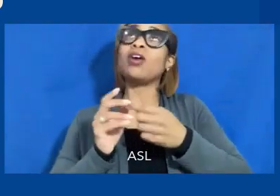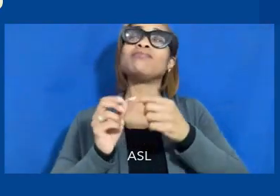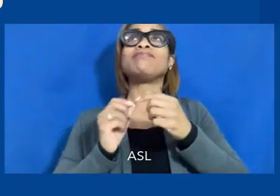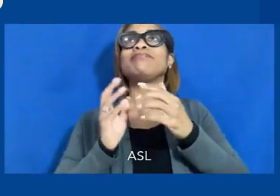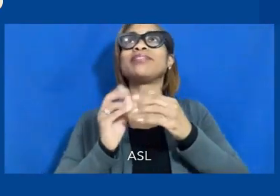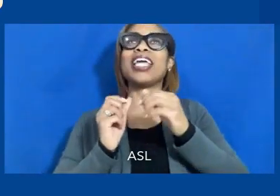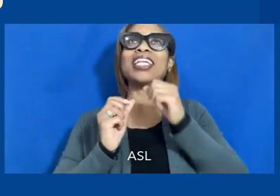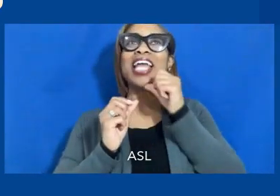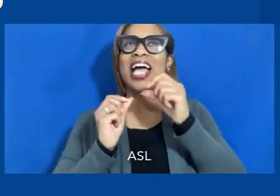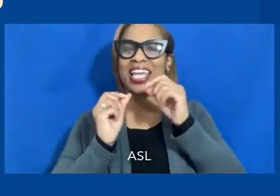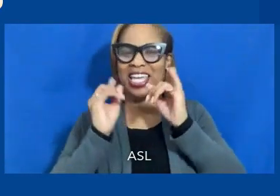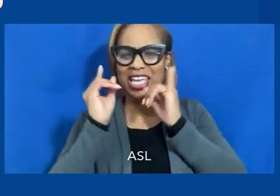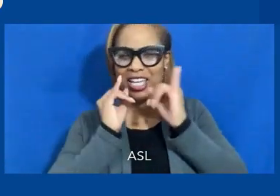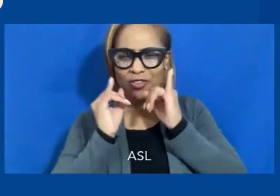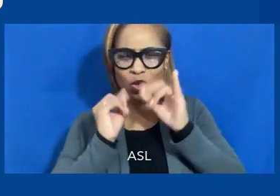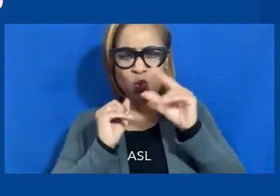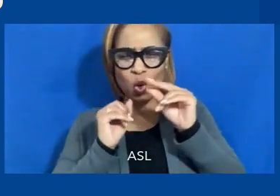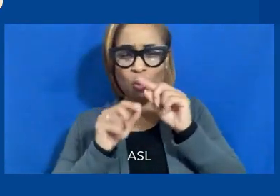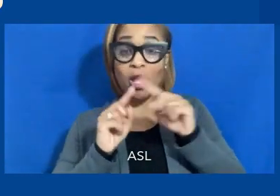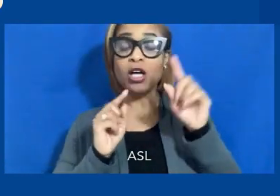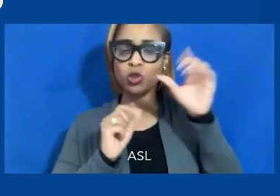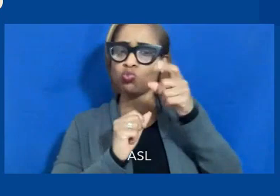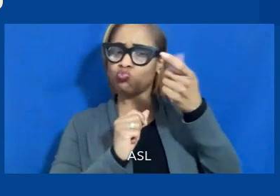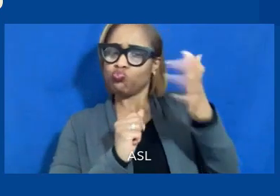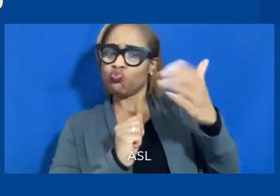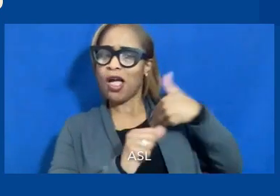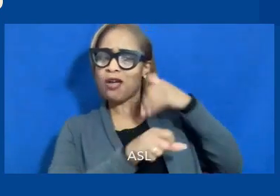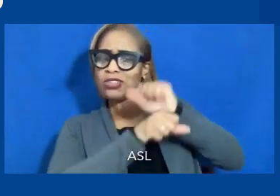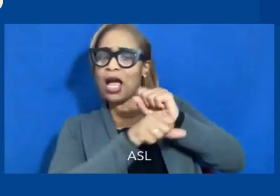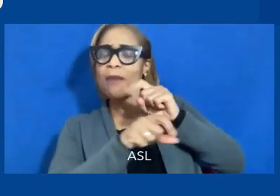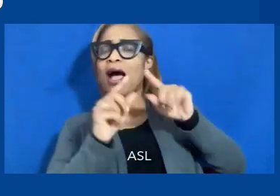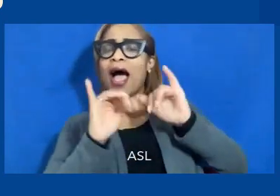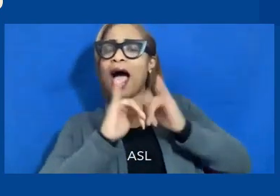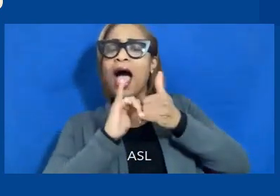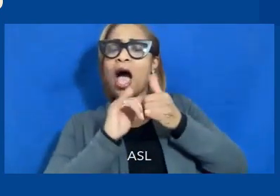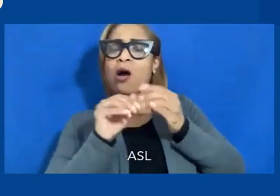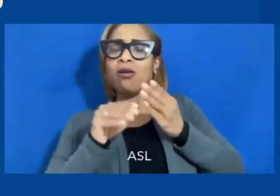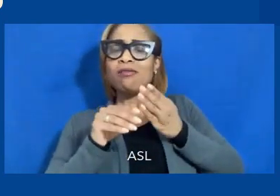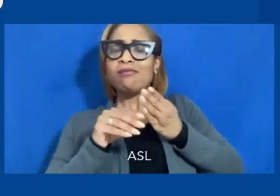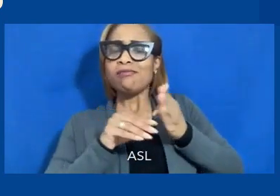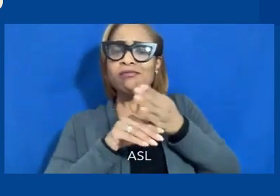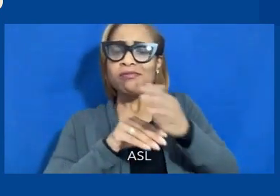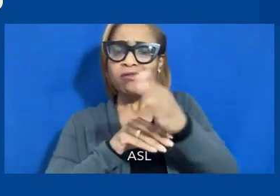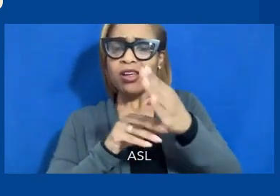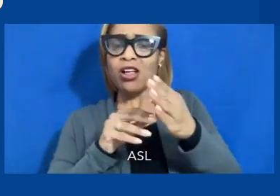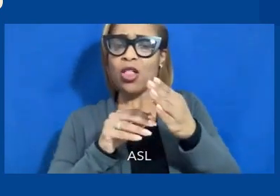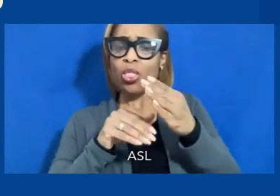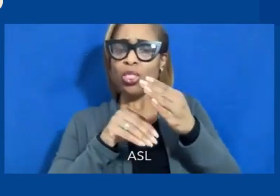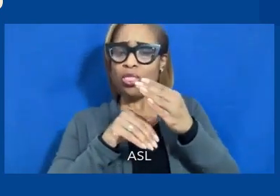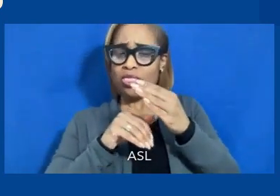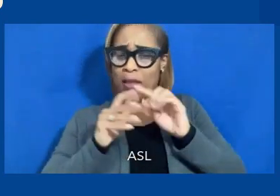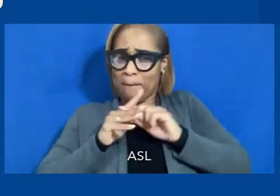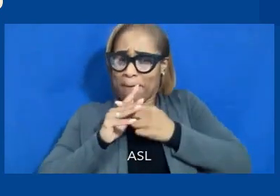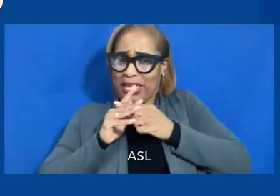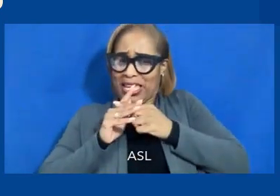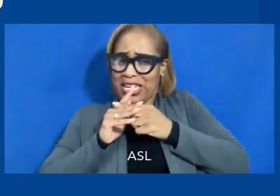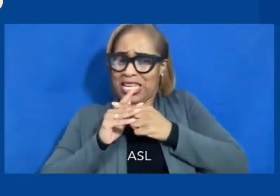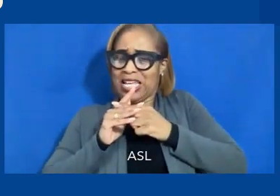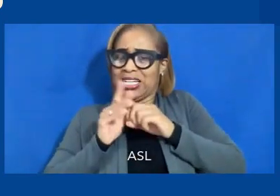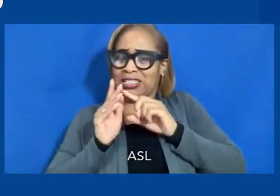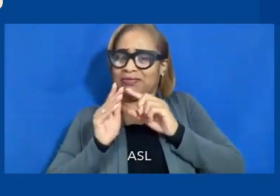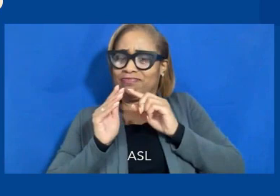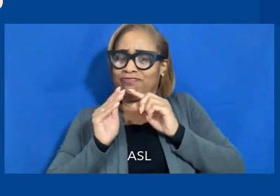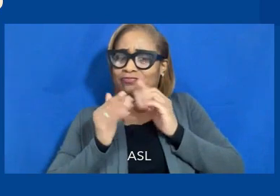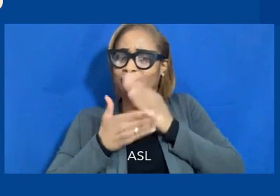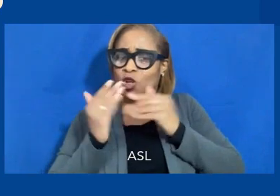going to assume that you're getting the job, but how to navigate the very, very early stages of the job, because I think that's the time that's